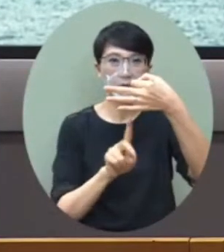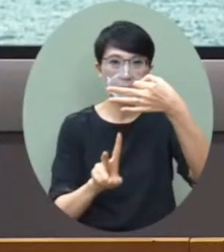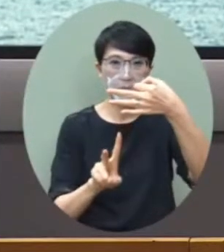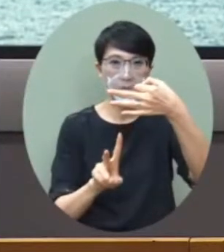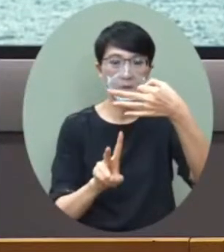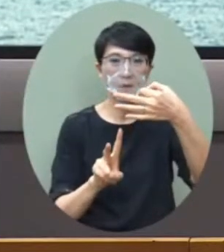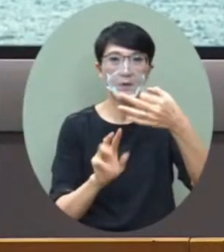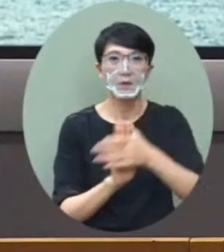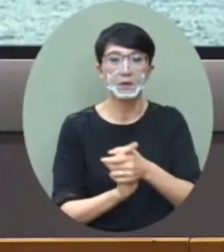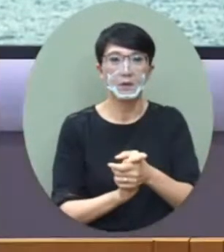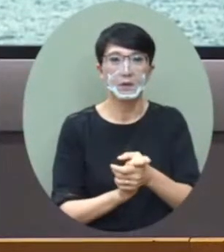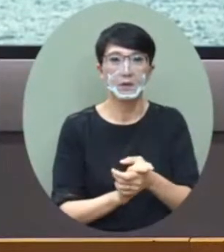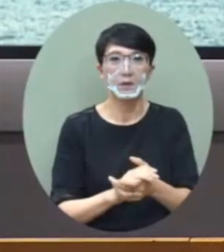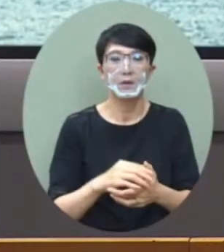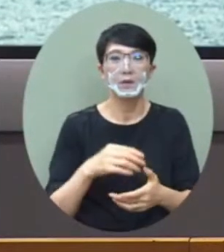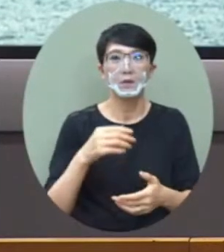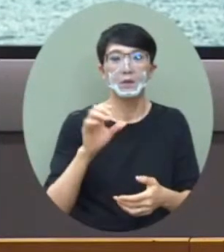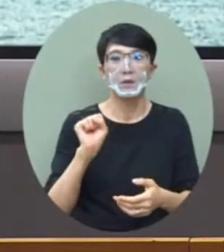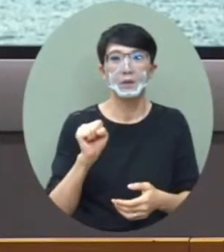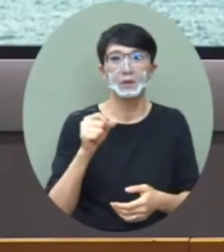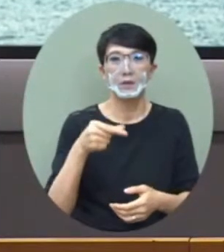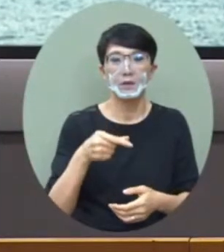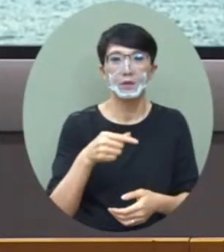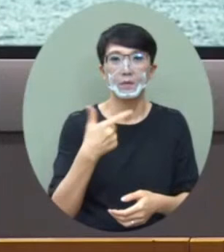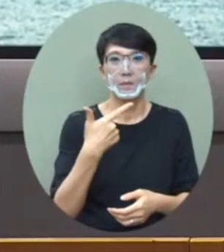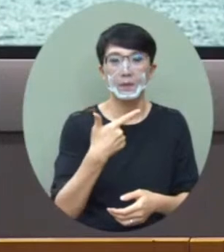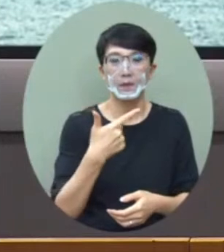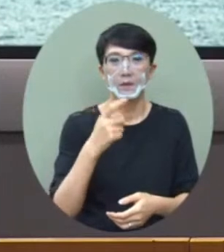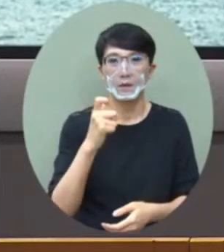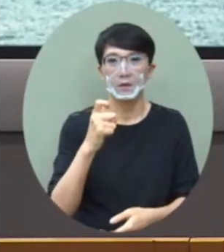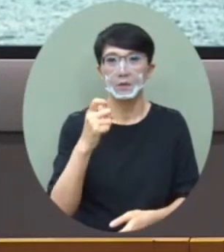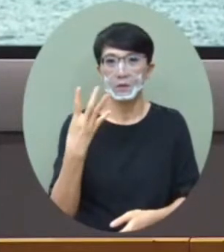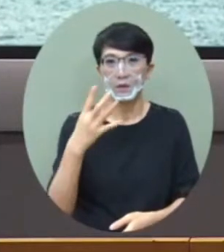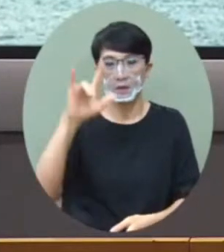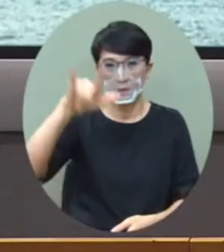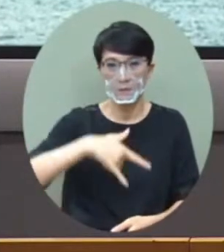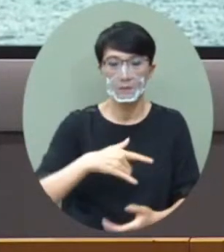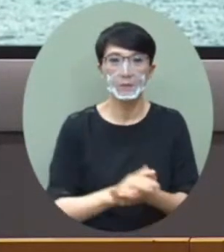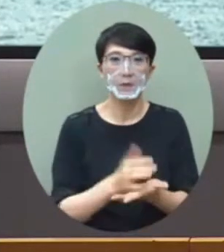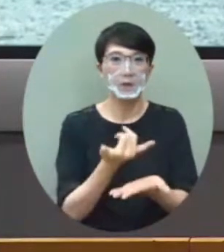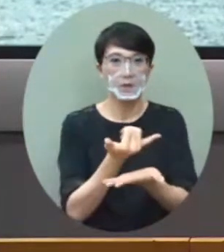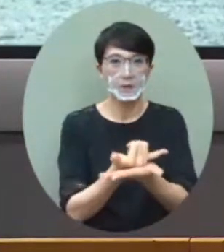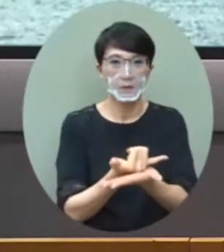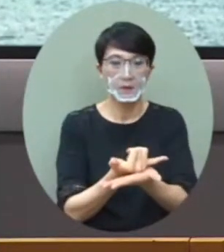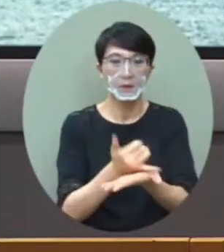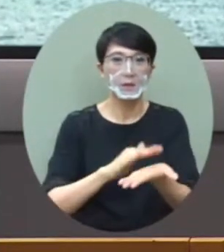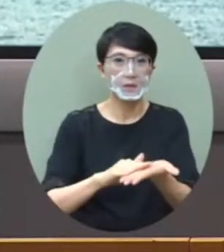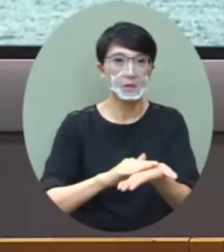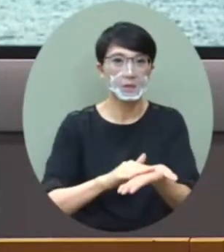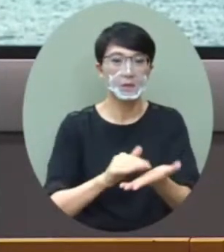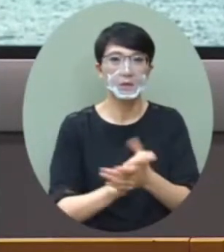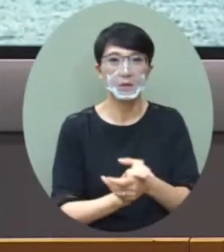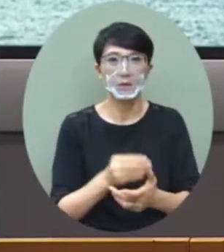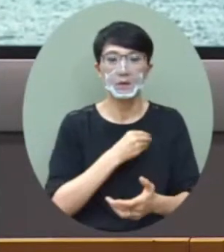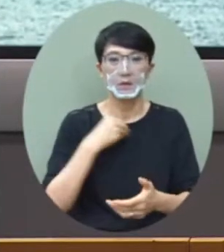Singapore, arriving on the 12th of March, also on